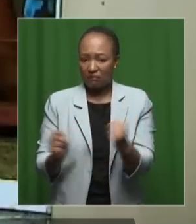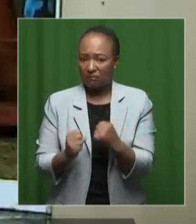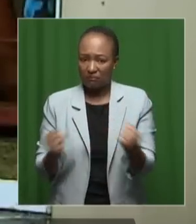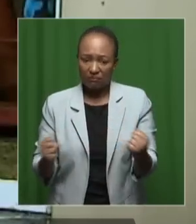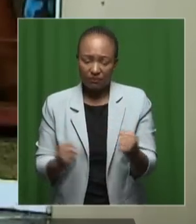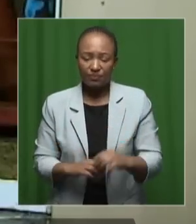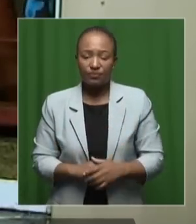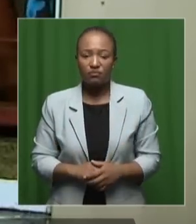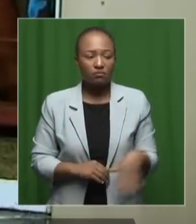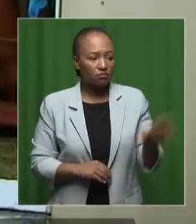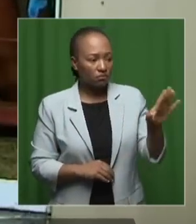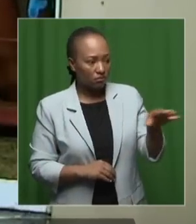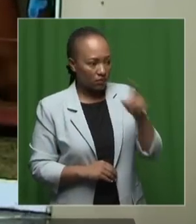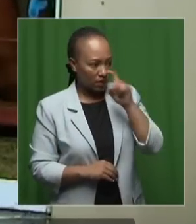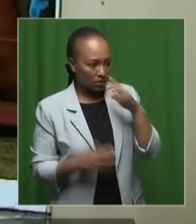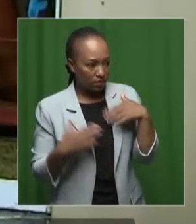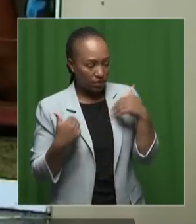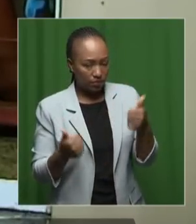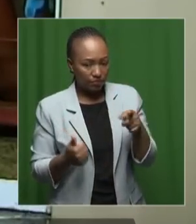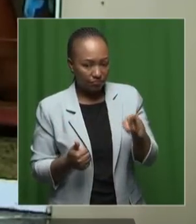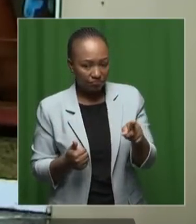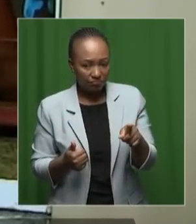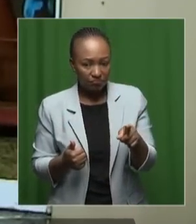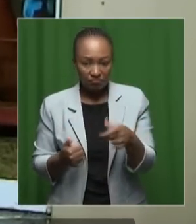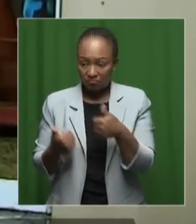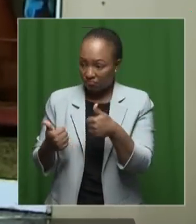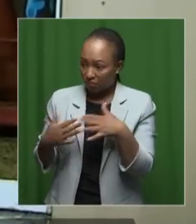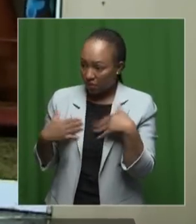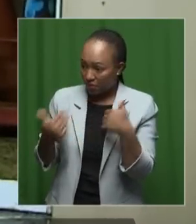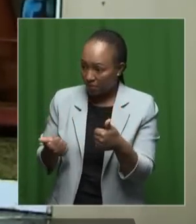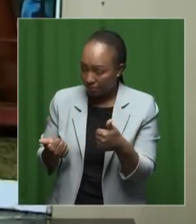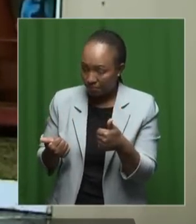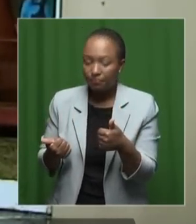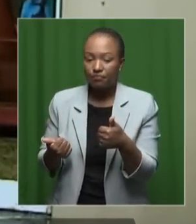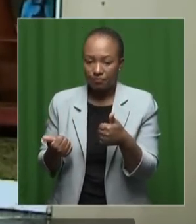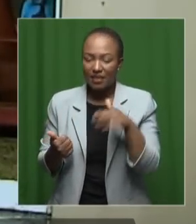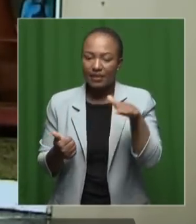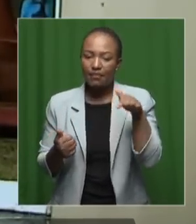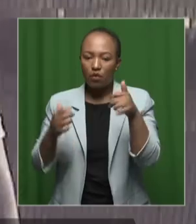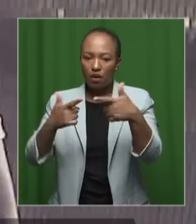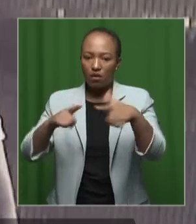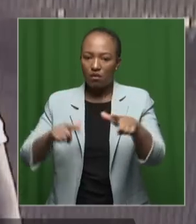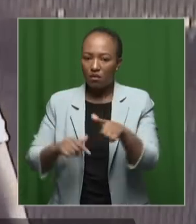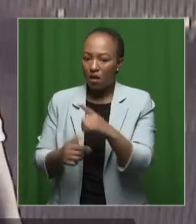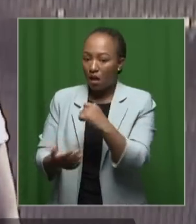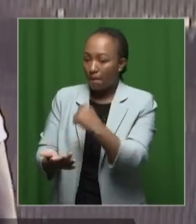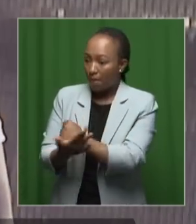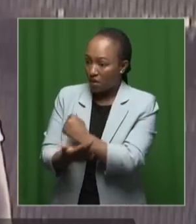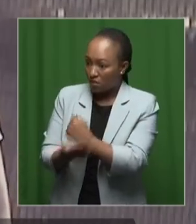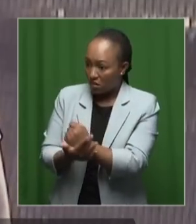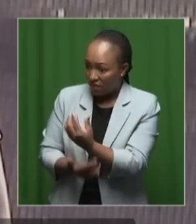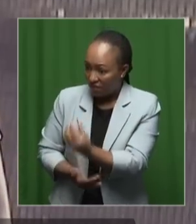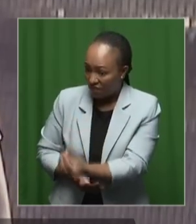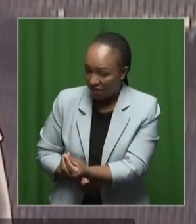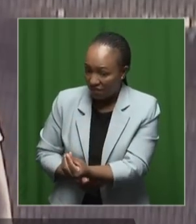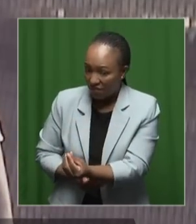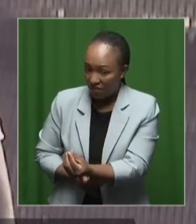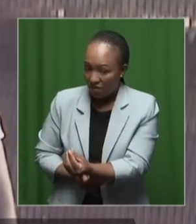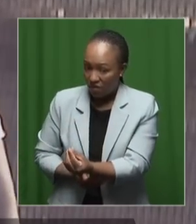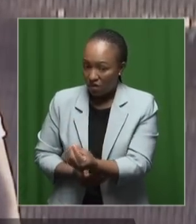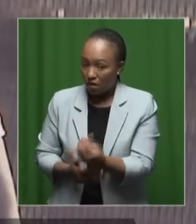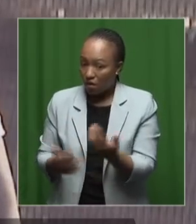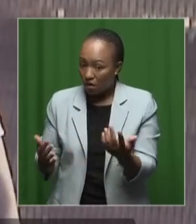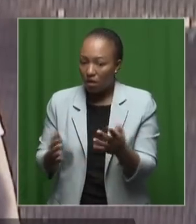How are you, sis? So to say, Liribo. Okay. You repeat passport. You